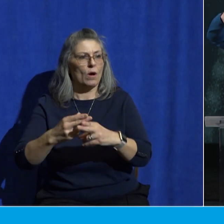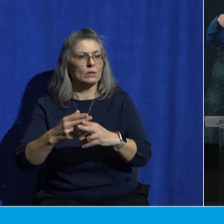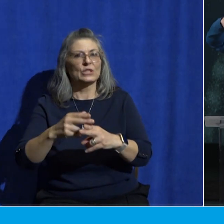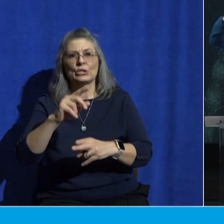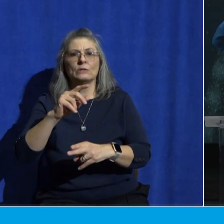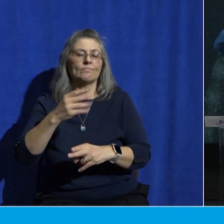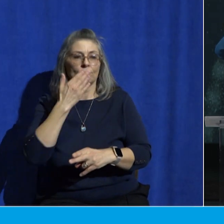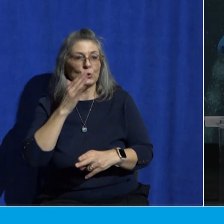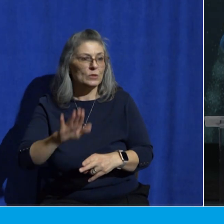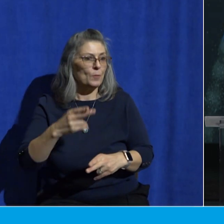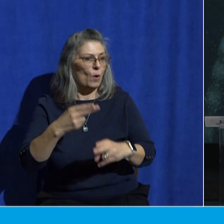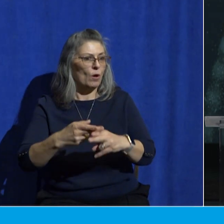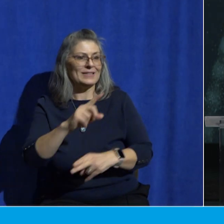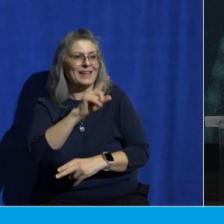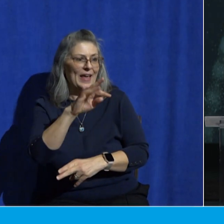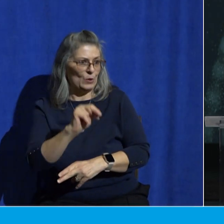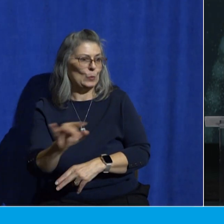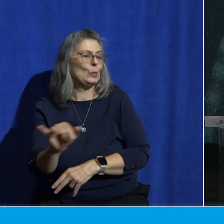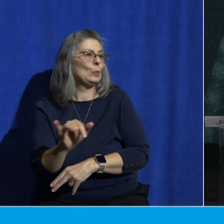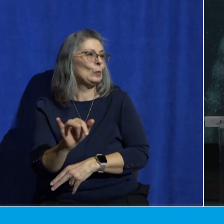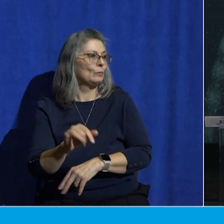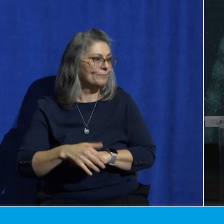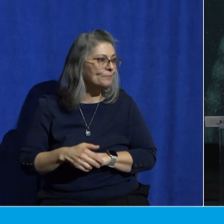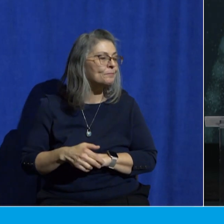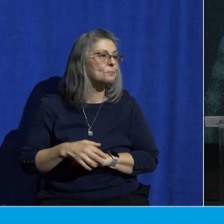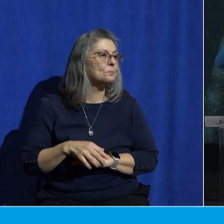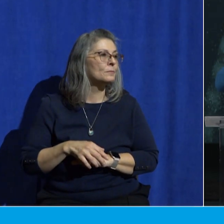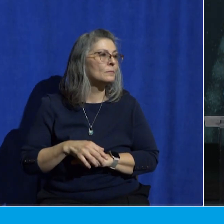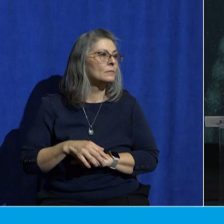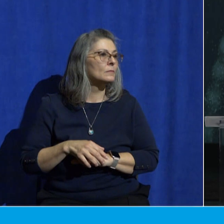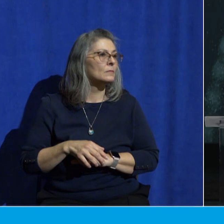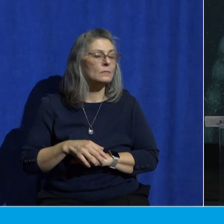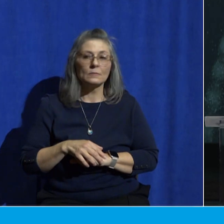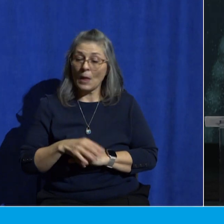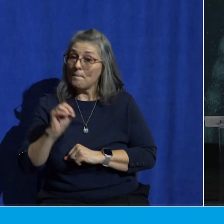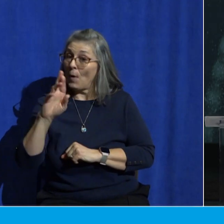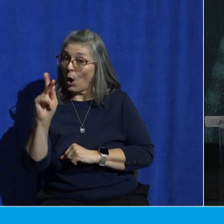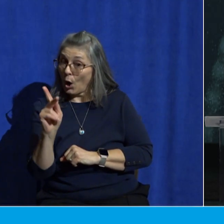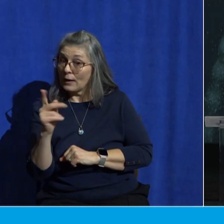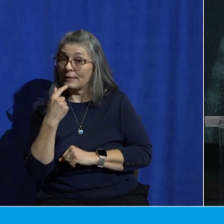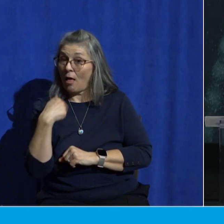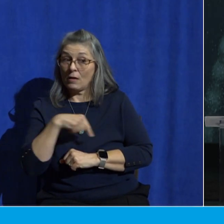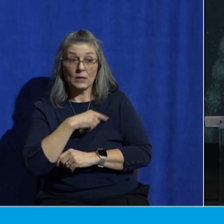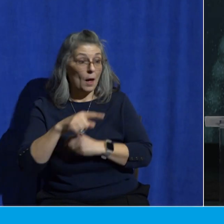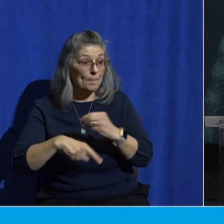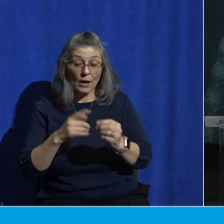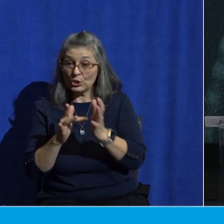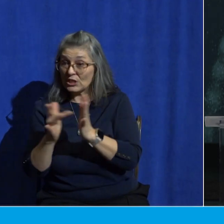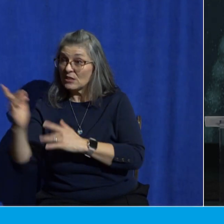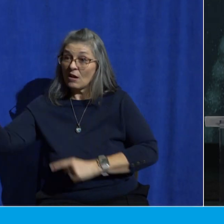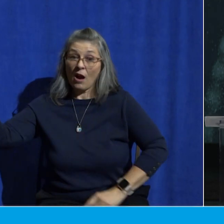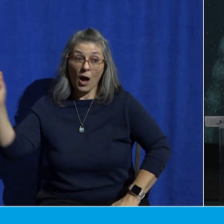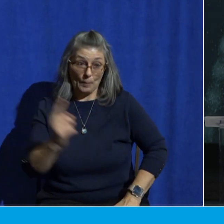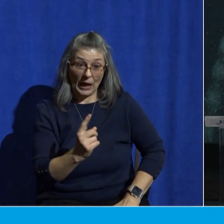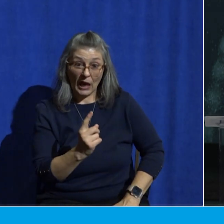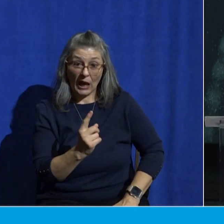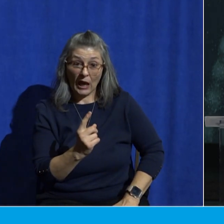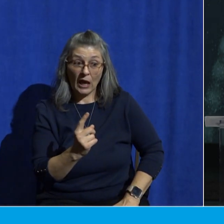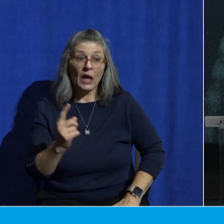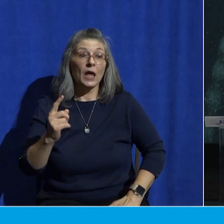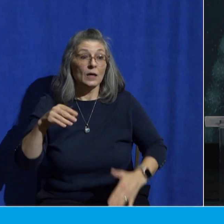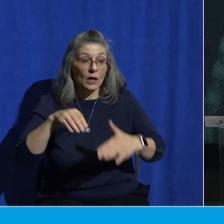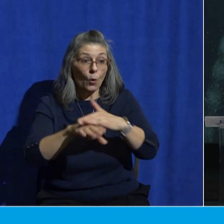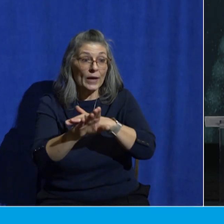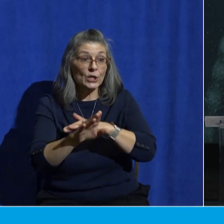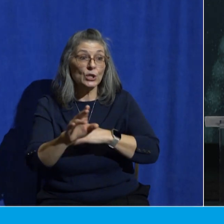highest, most prominent hill in Jerusalem. So Mark tells us about Jesus coming into